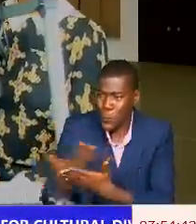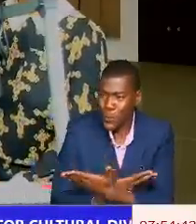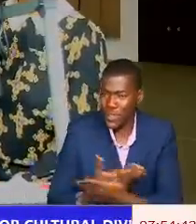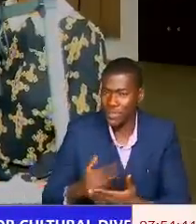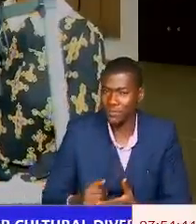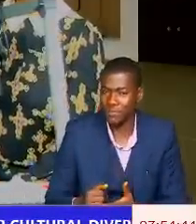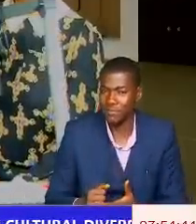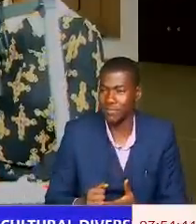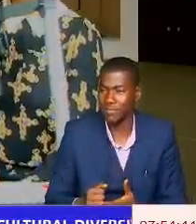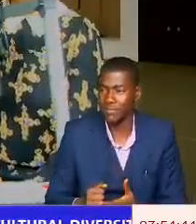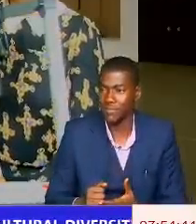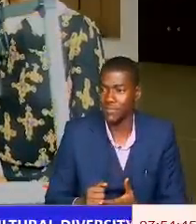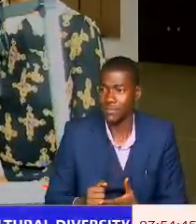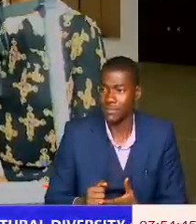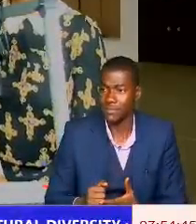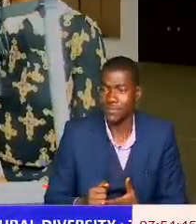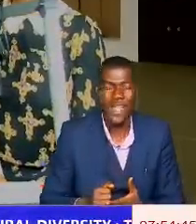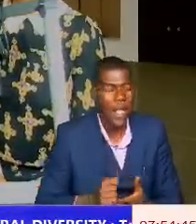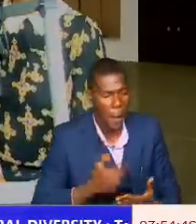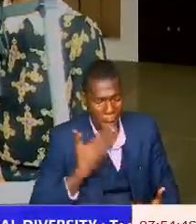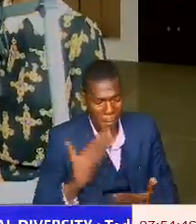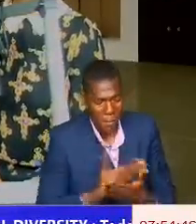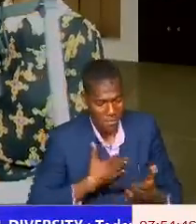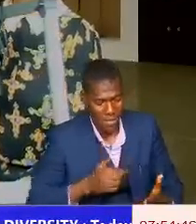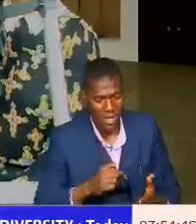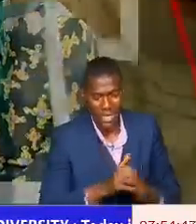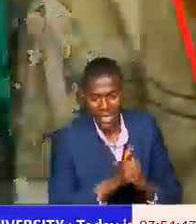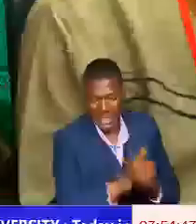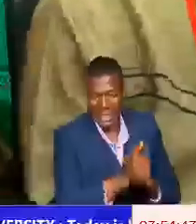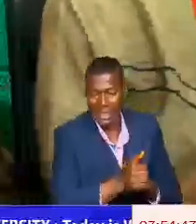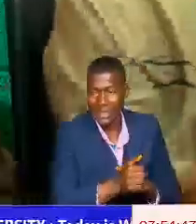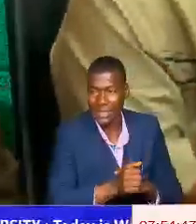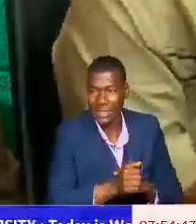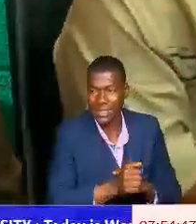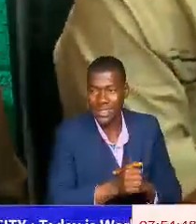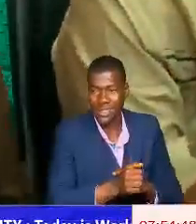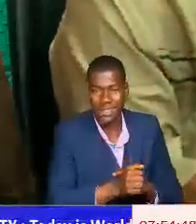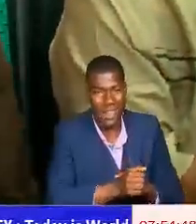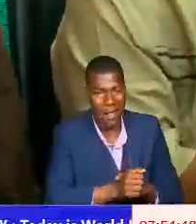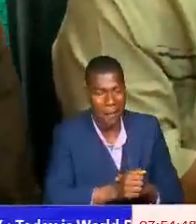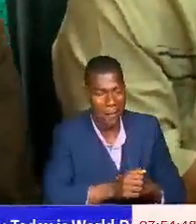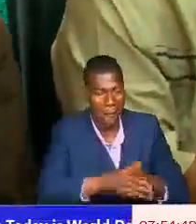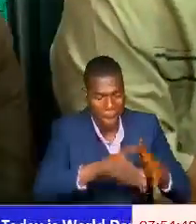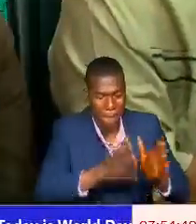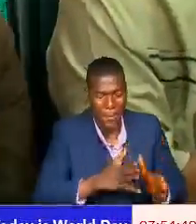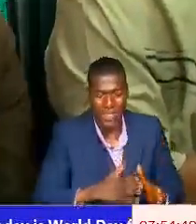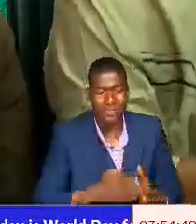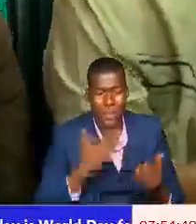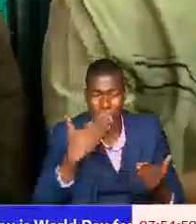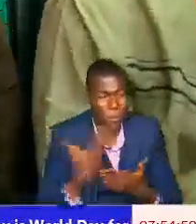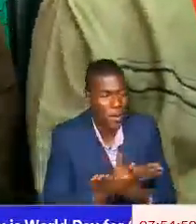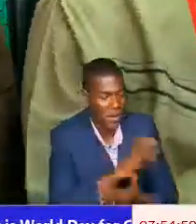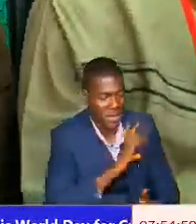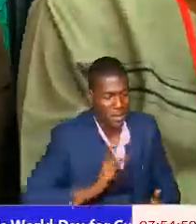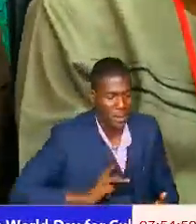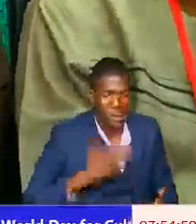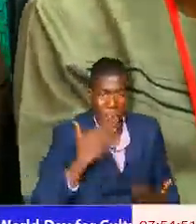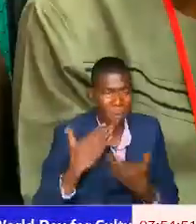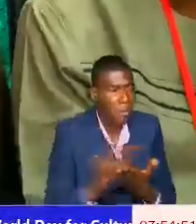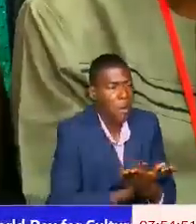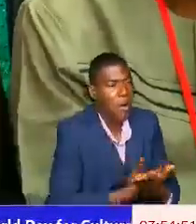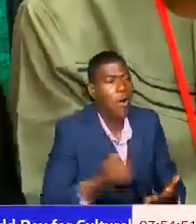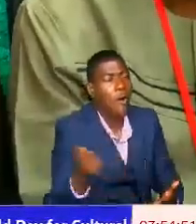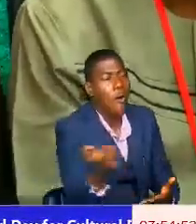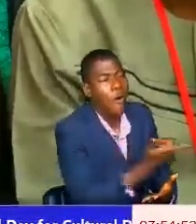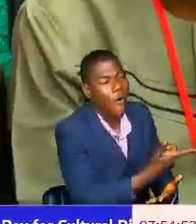Good morning, my team leader. Thank you very much. Complete package. Good morning. Good morning. Brekete family. Good morning. Ordinary